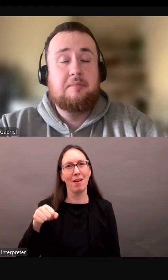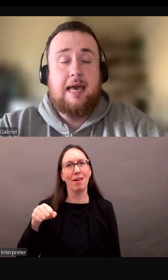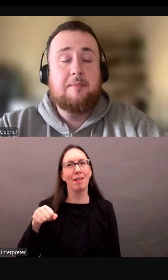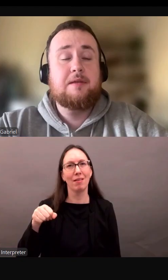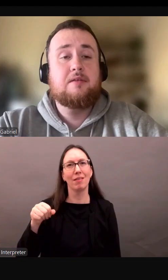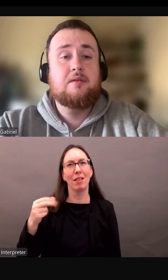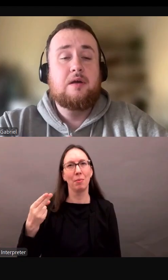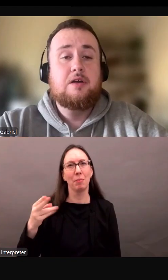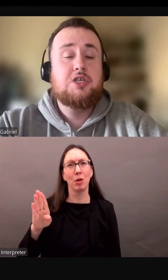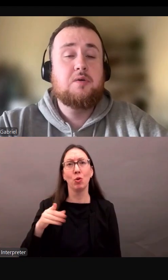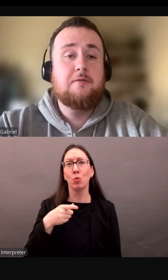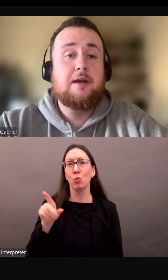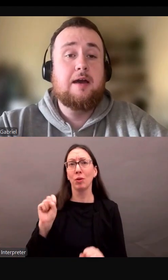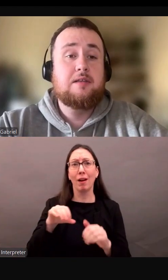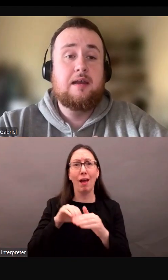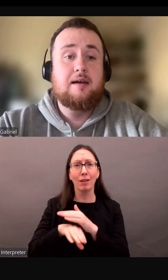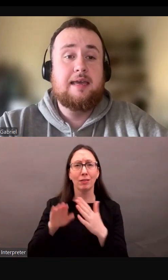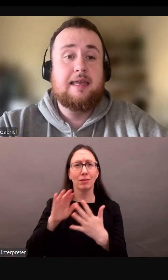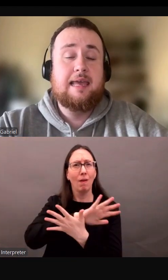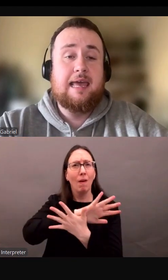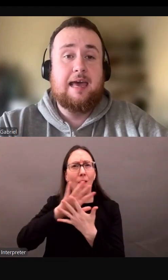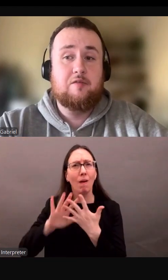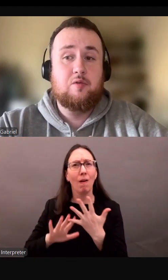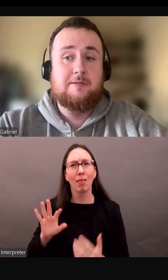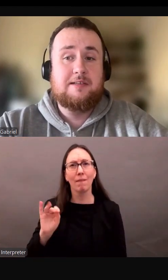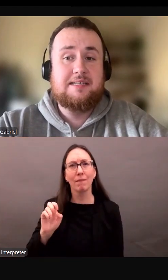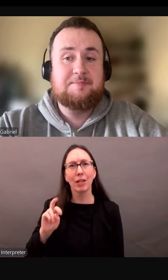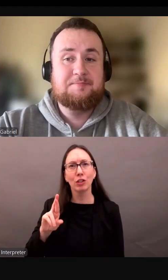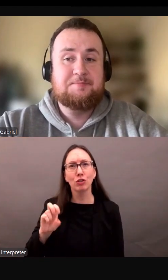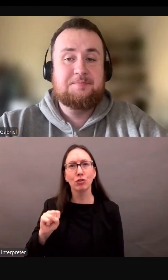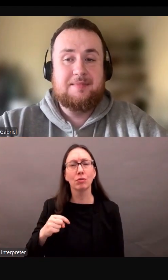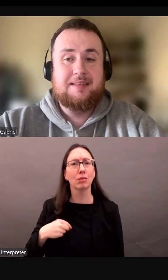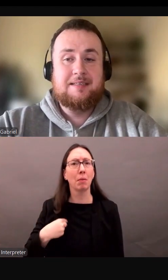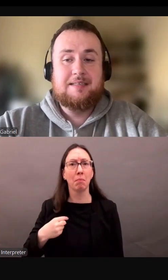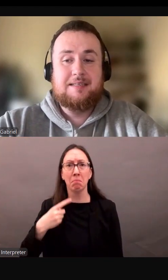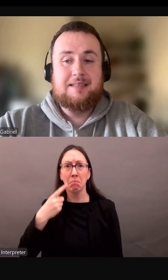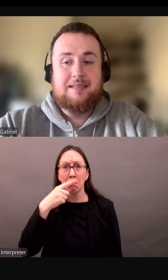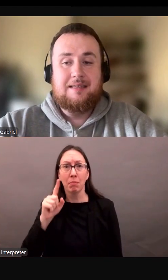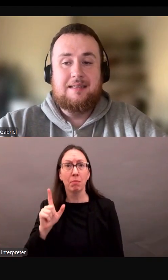I'd be happy to show everyone how to log in again afterwards.